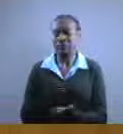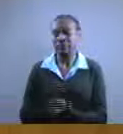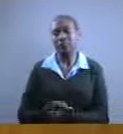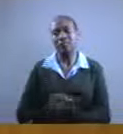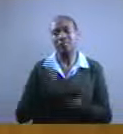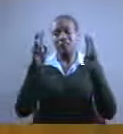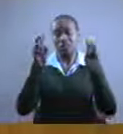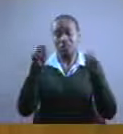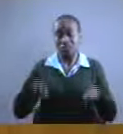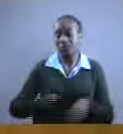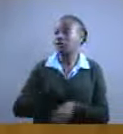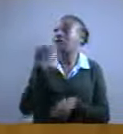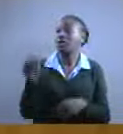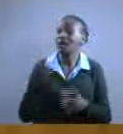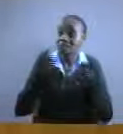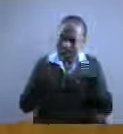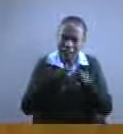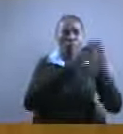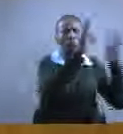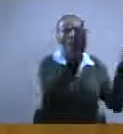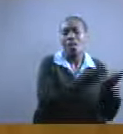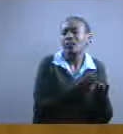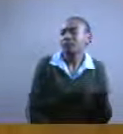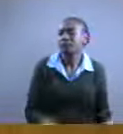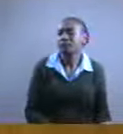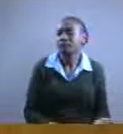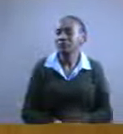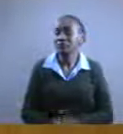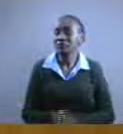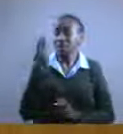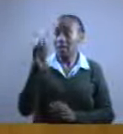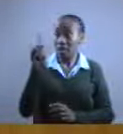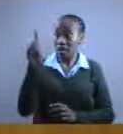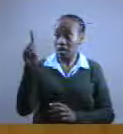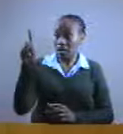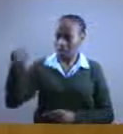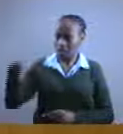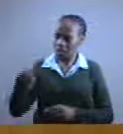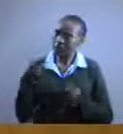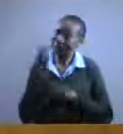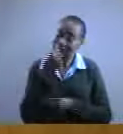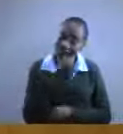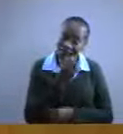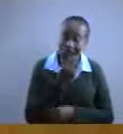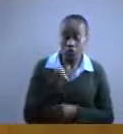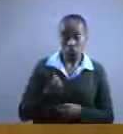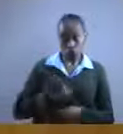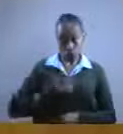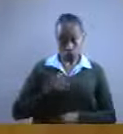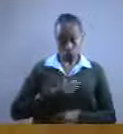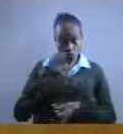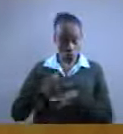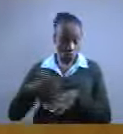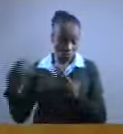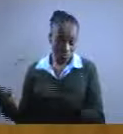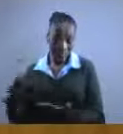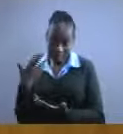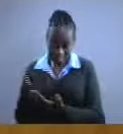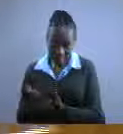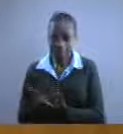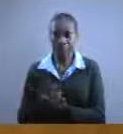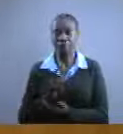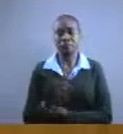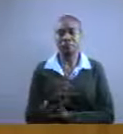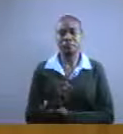facing us and the world today. The NDP has warned that youth unemployment could become a major source